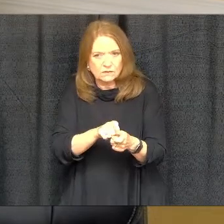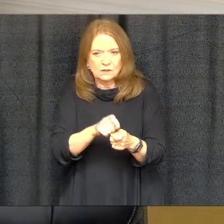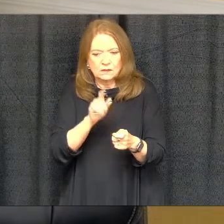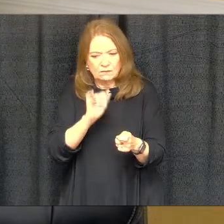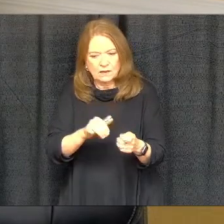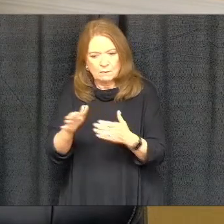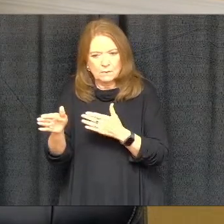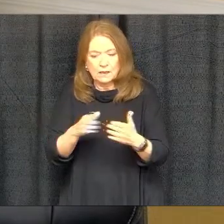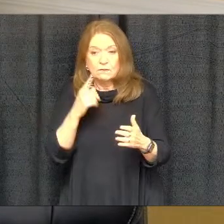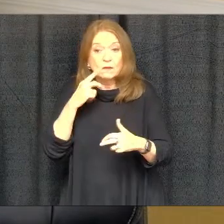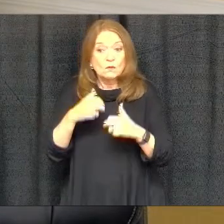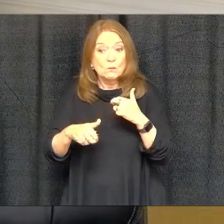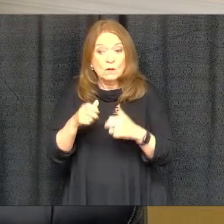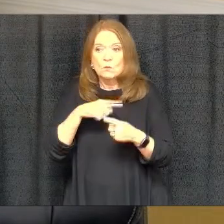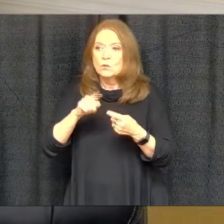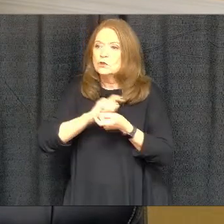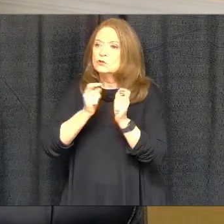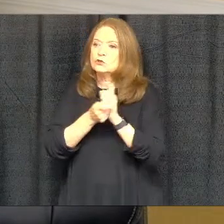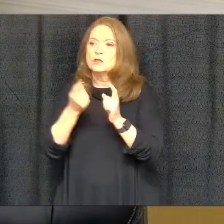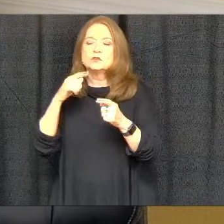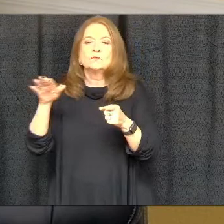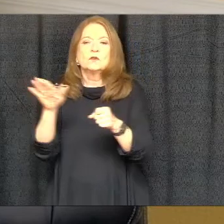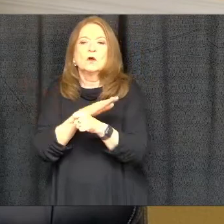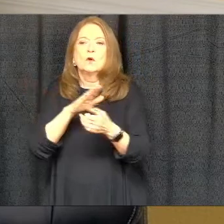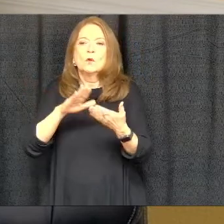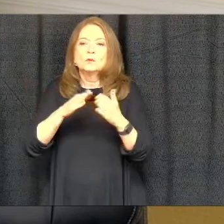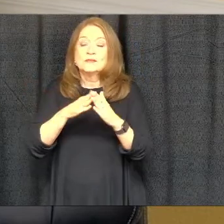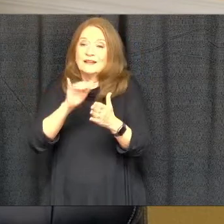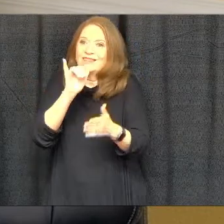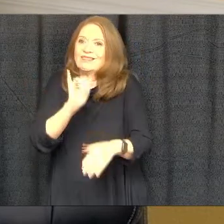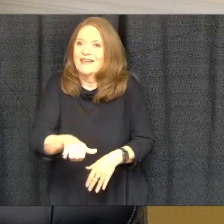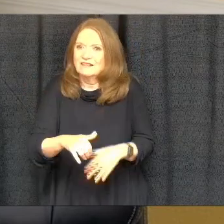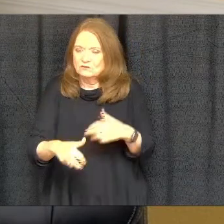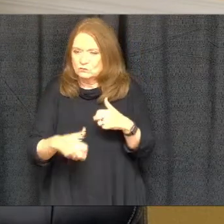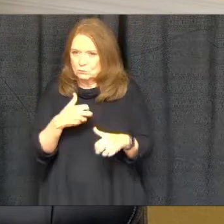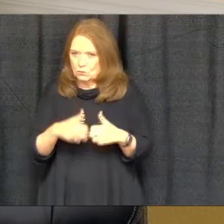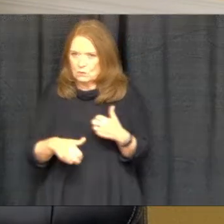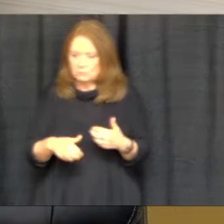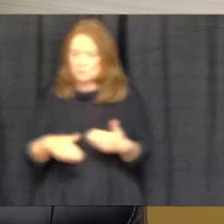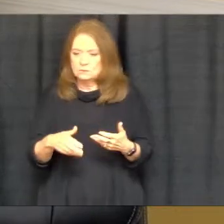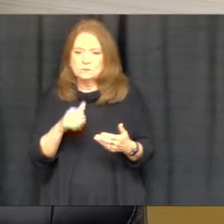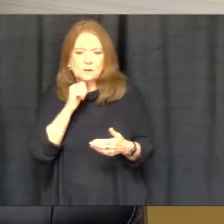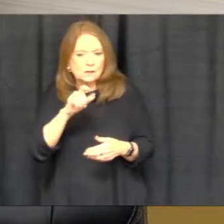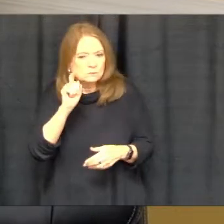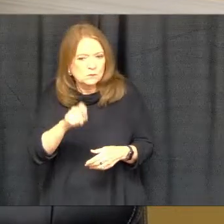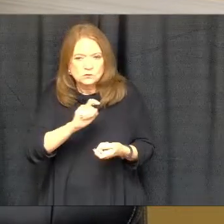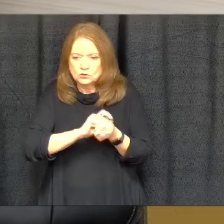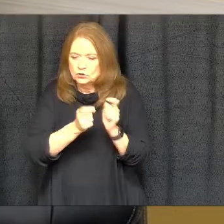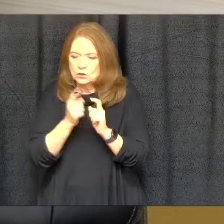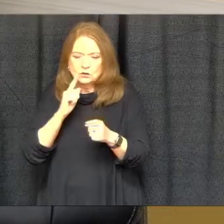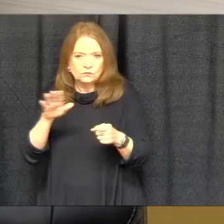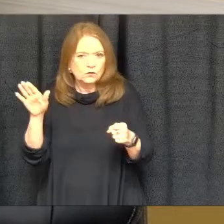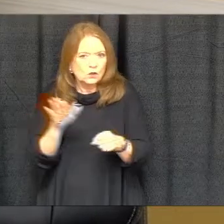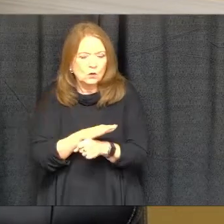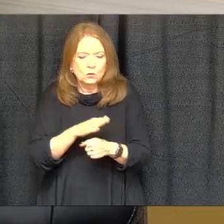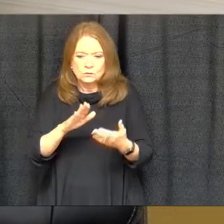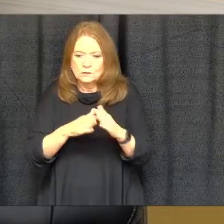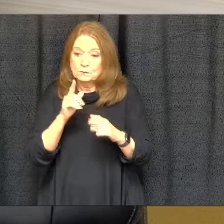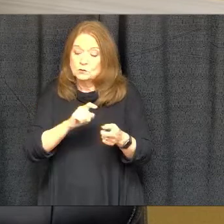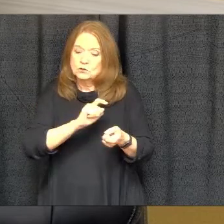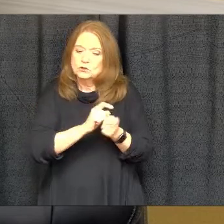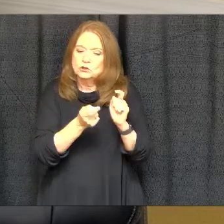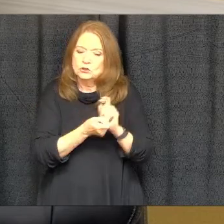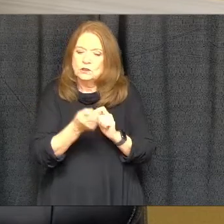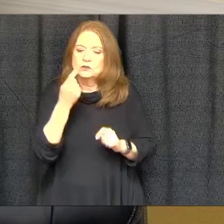in when you changed it for the whole city. That's the problem. You weren't supposed to change it for the whole city. You were supposed to change